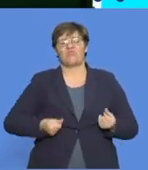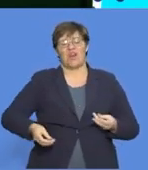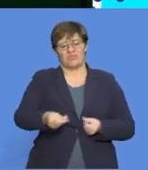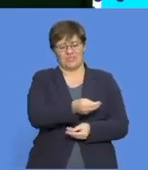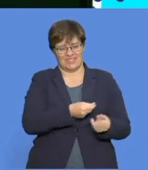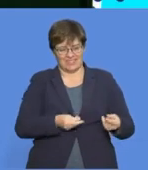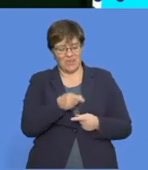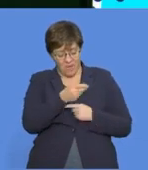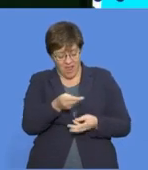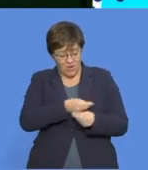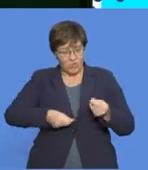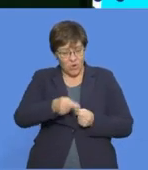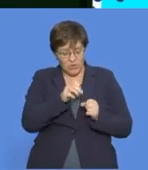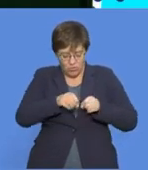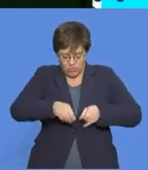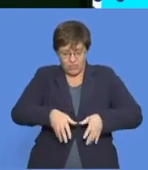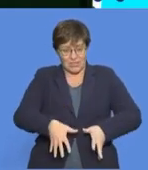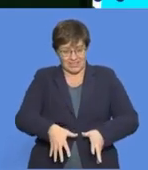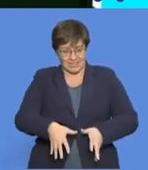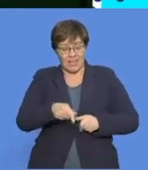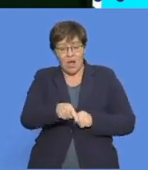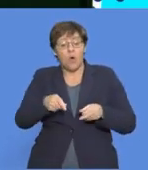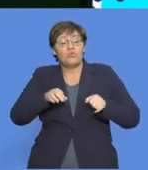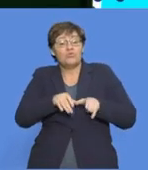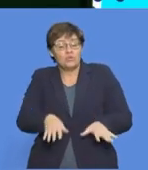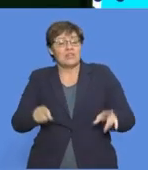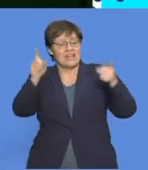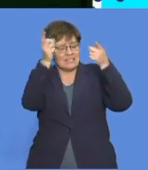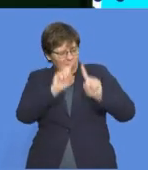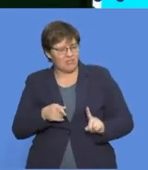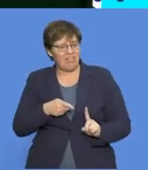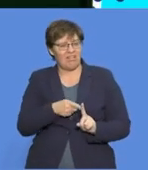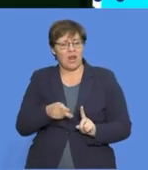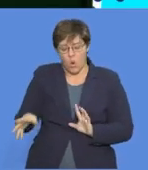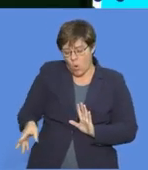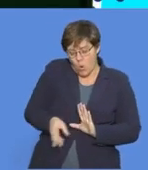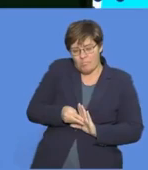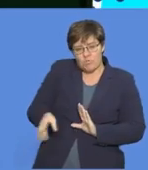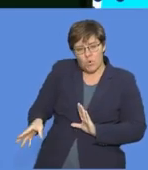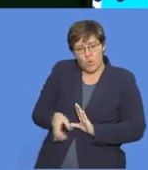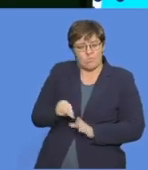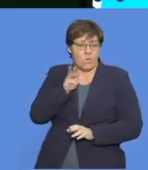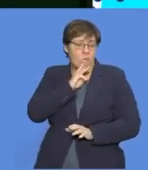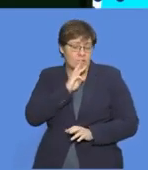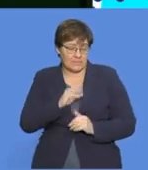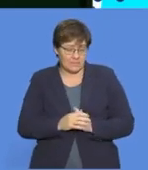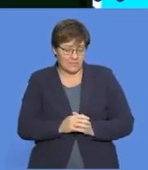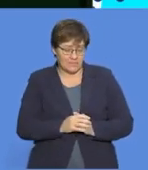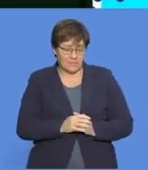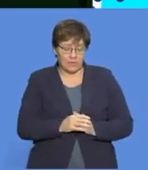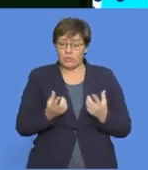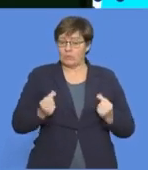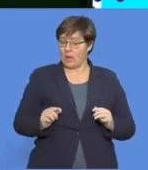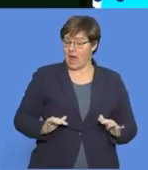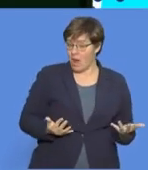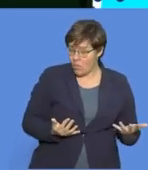the soil are the roots, and the roots are specialized to take in water. And they can do this because